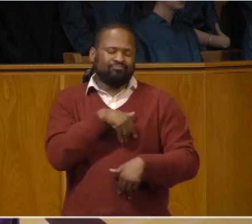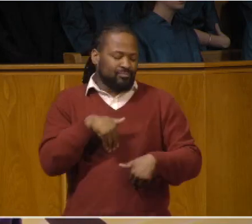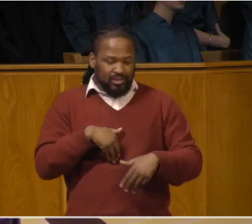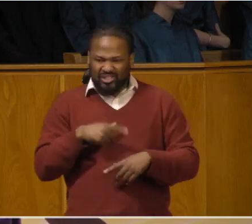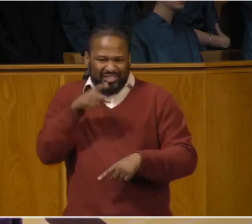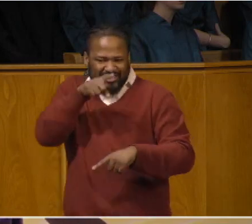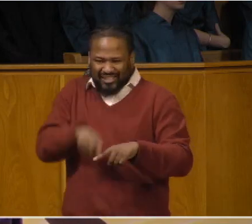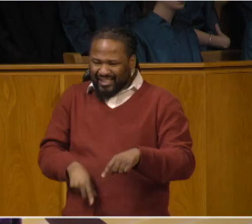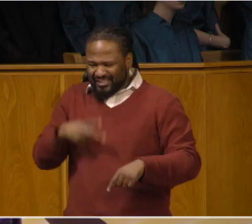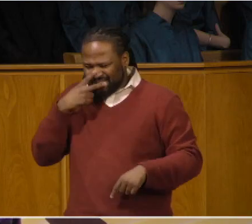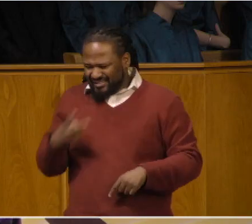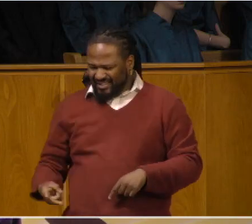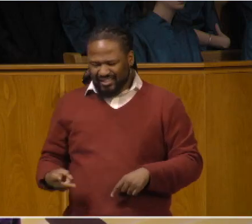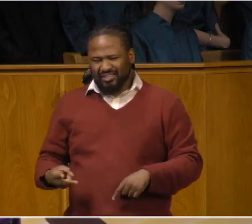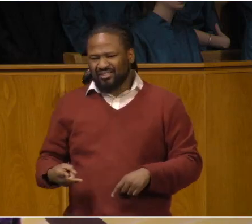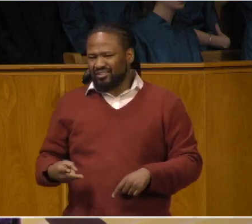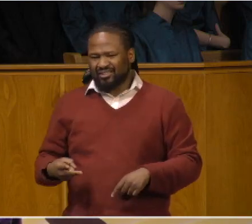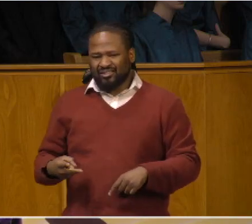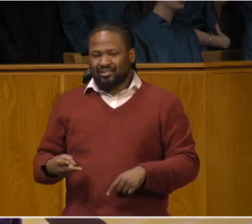But she's free.